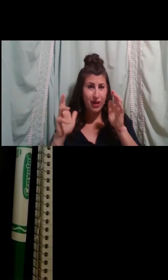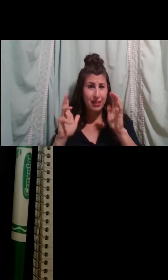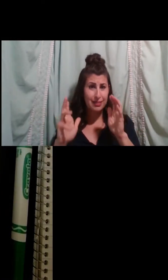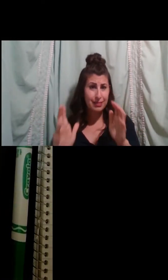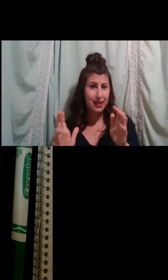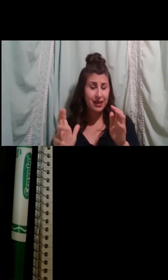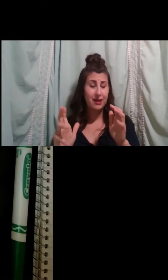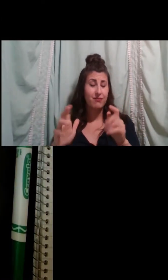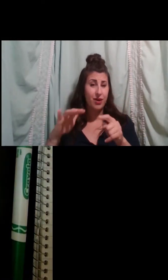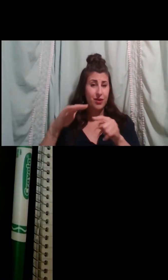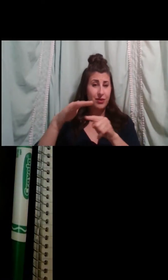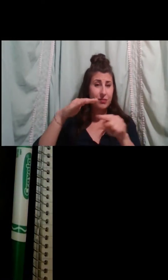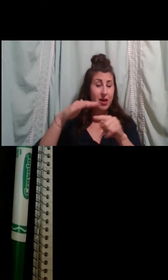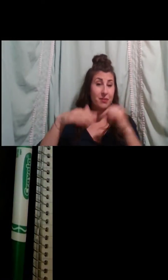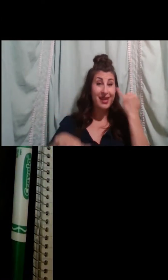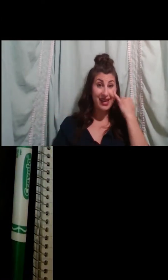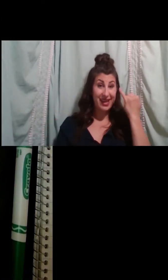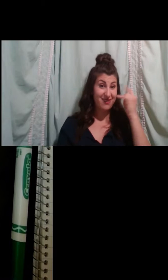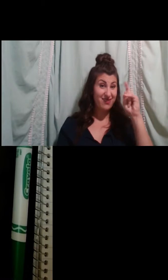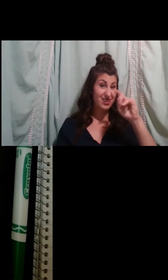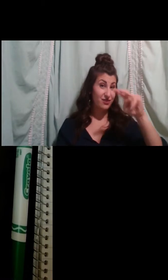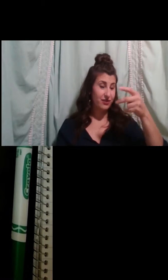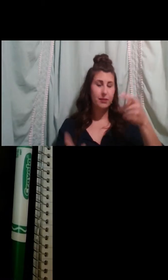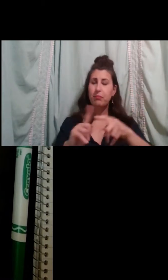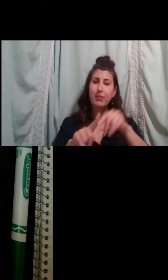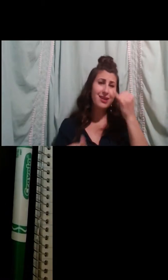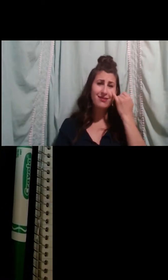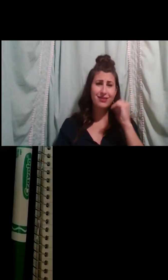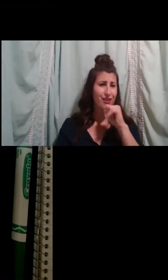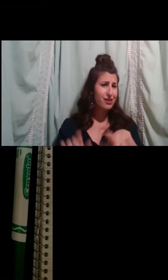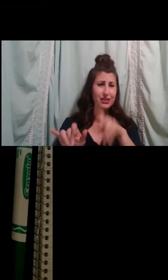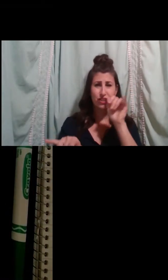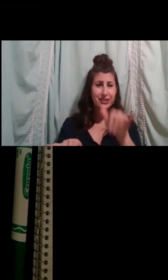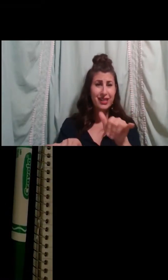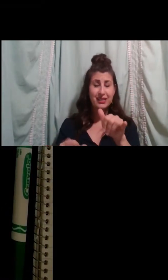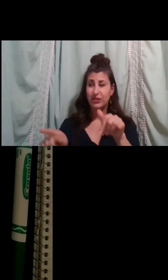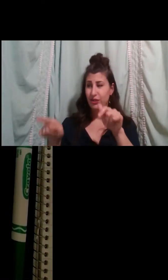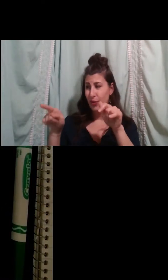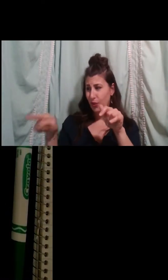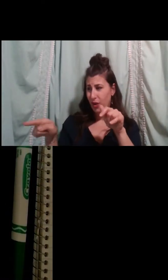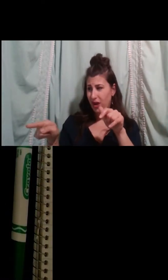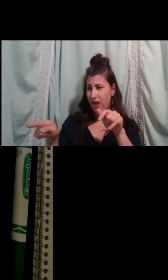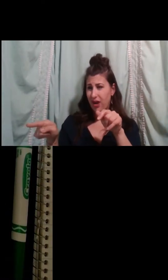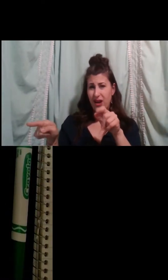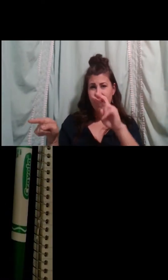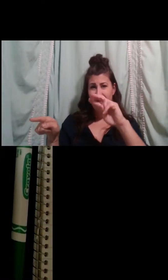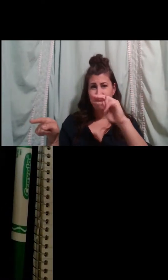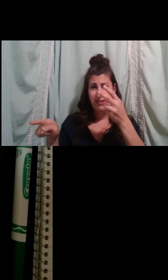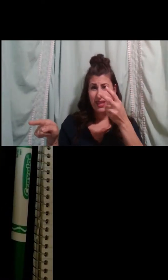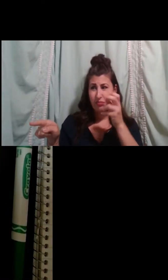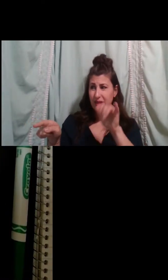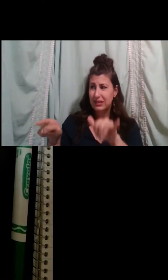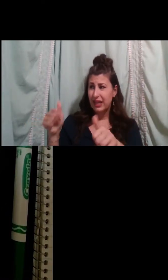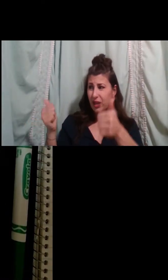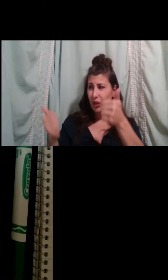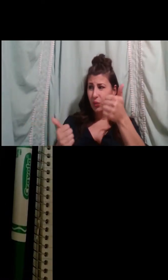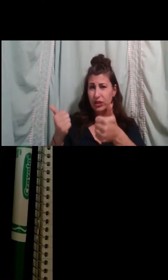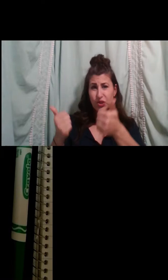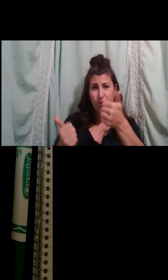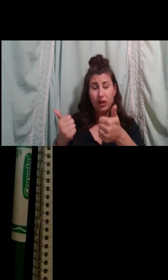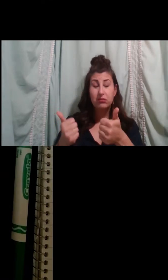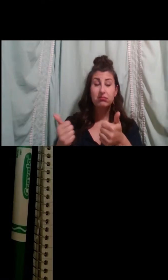for the bottom one in case I need a flip, but if not, then it will stay on the bottom. So let's check. Is this one going to flip or is it going to stay on